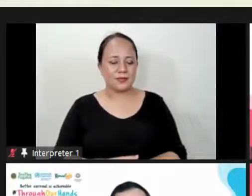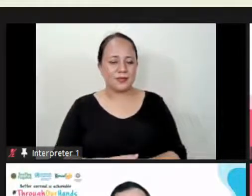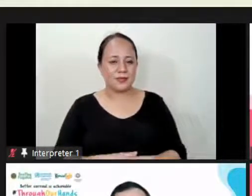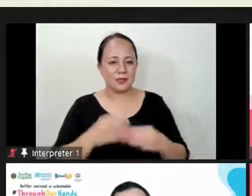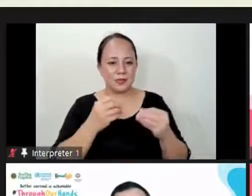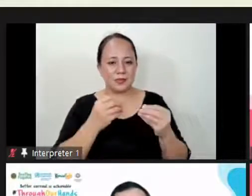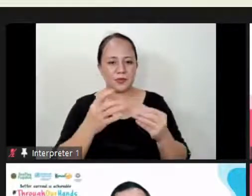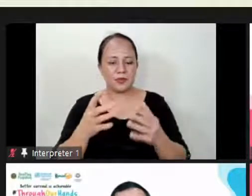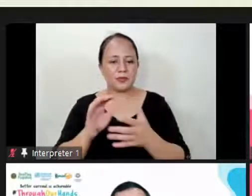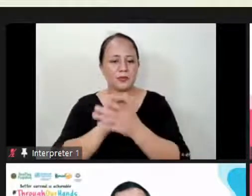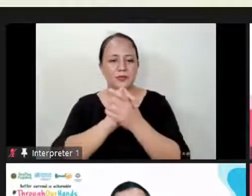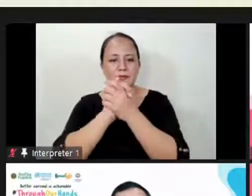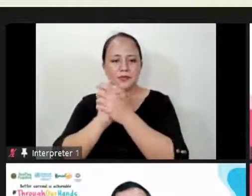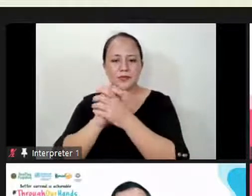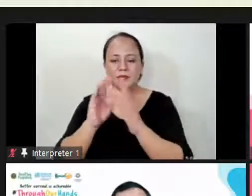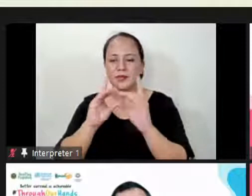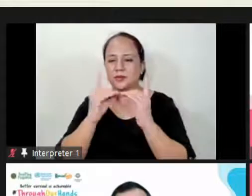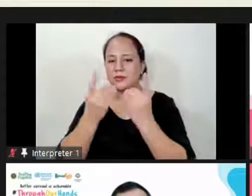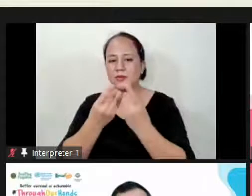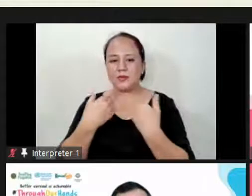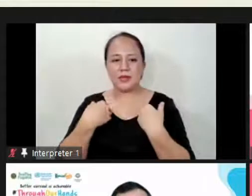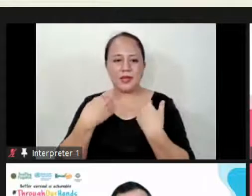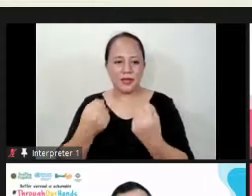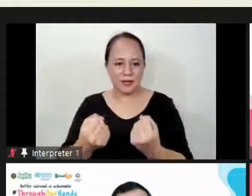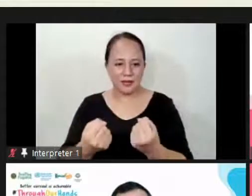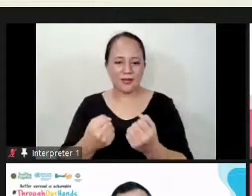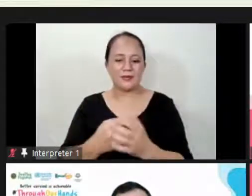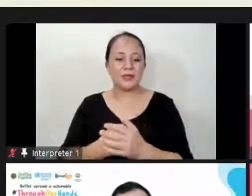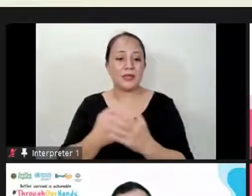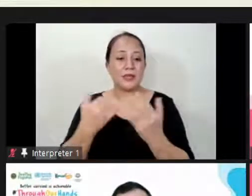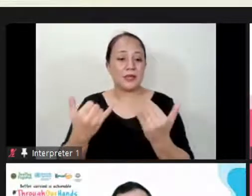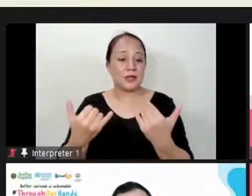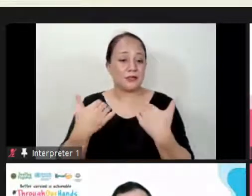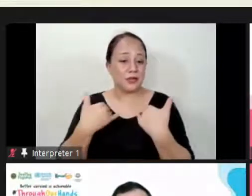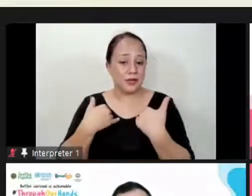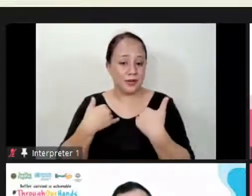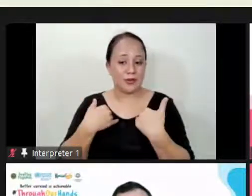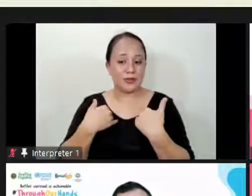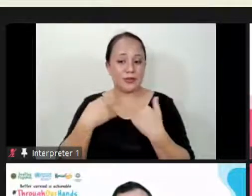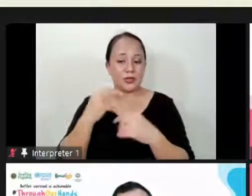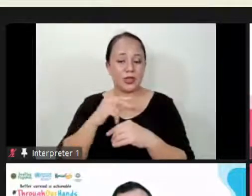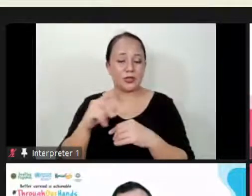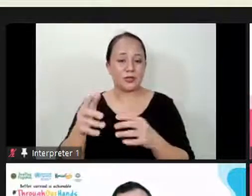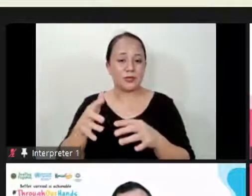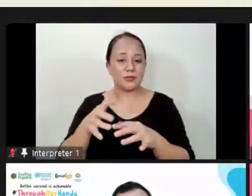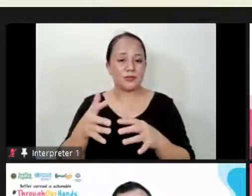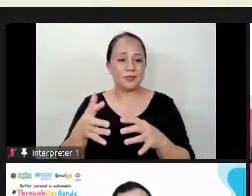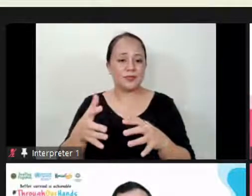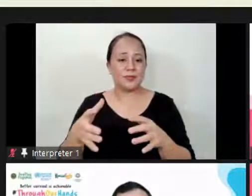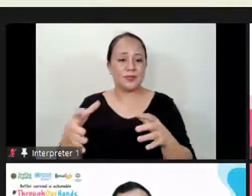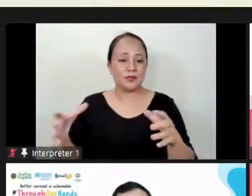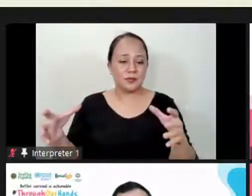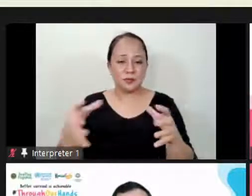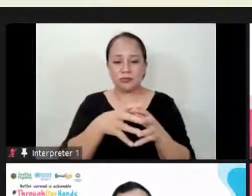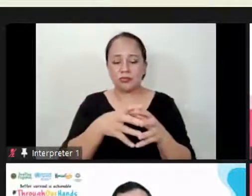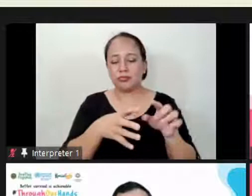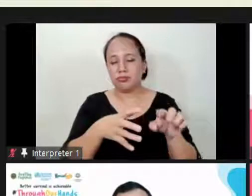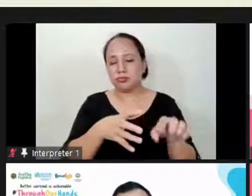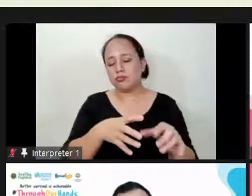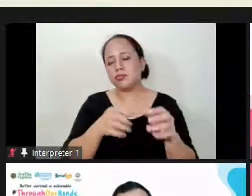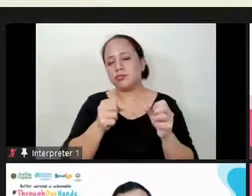by congratulating the Department of Health now that we have a national integrated cancer control strategic